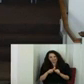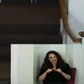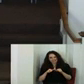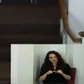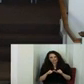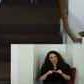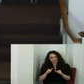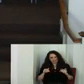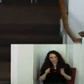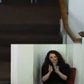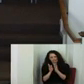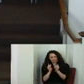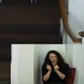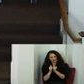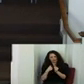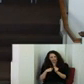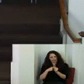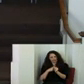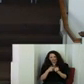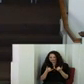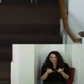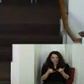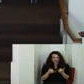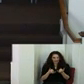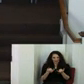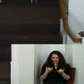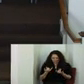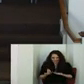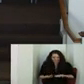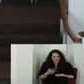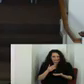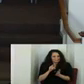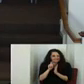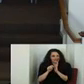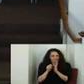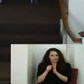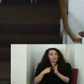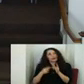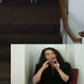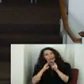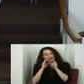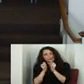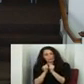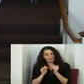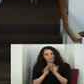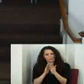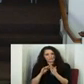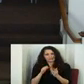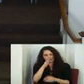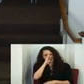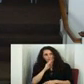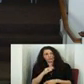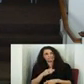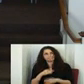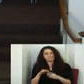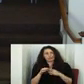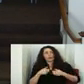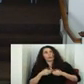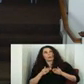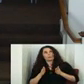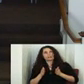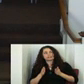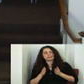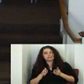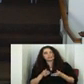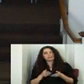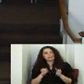in this day and in this age. And so in honor of that presence, God, we surrender ourselves, we open ourselves now to the revelation of